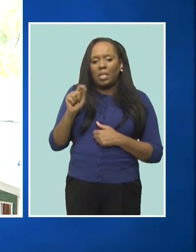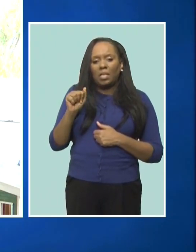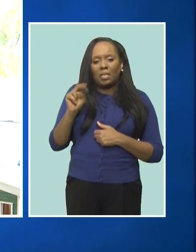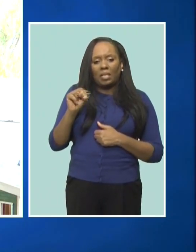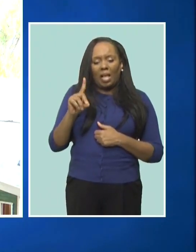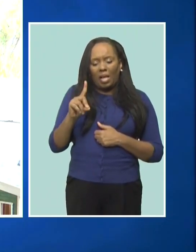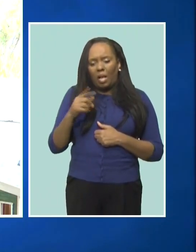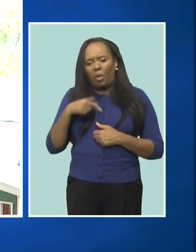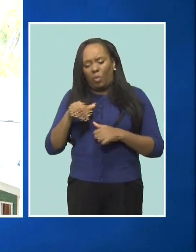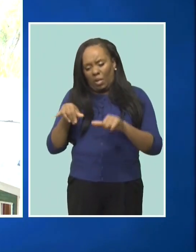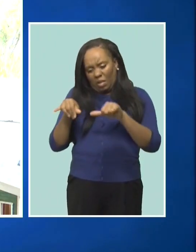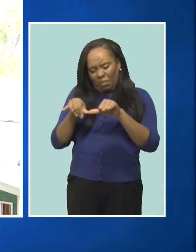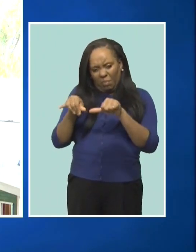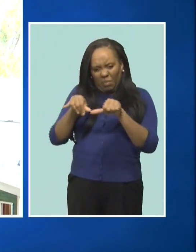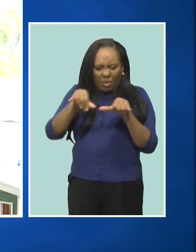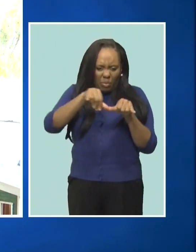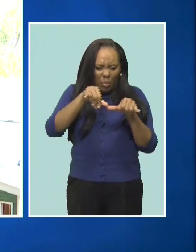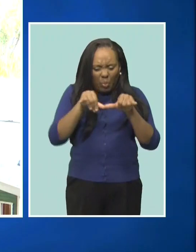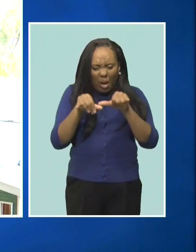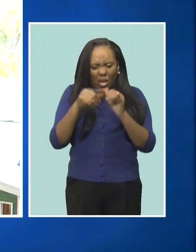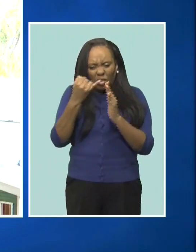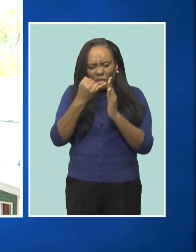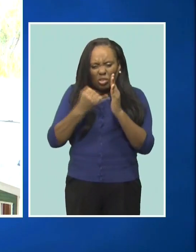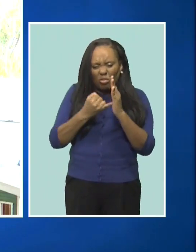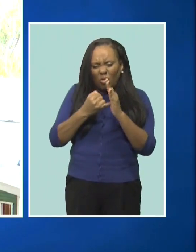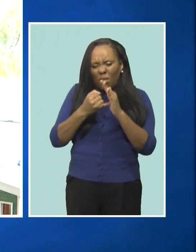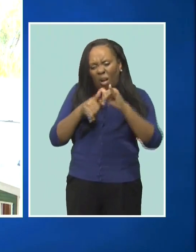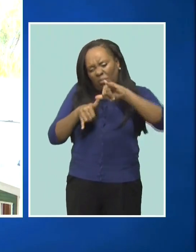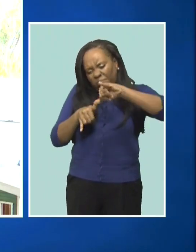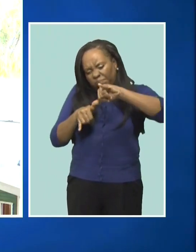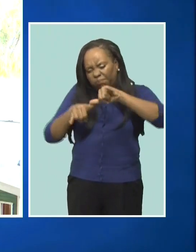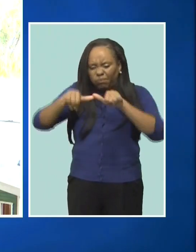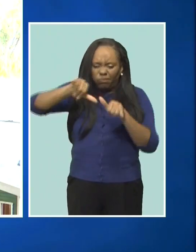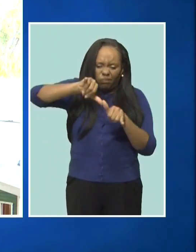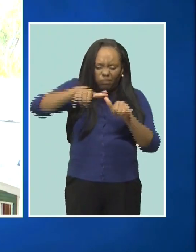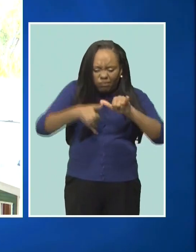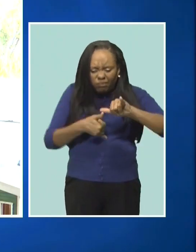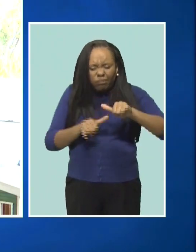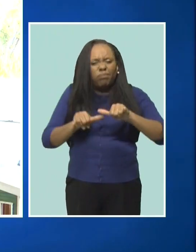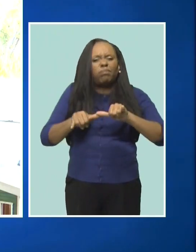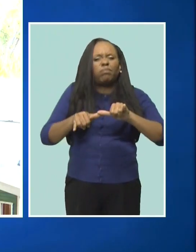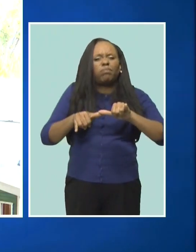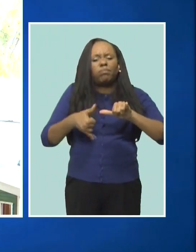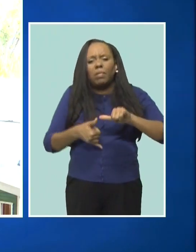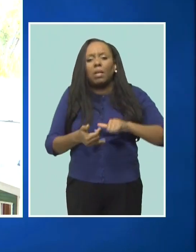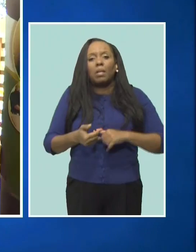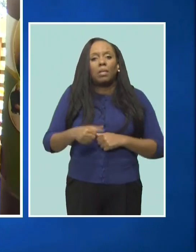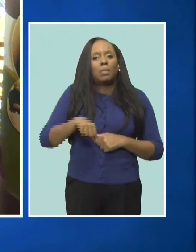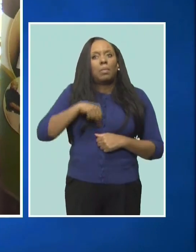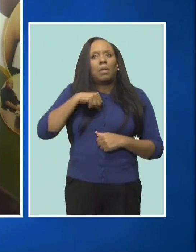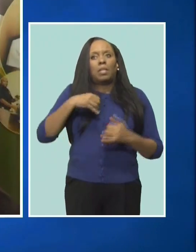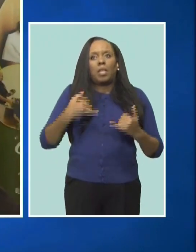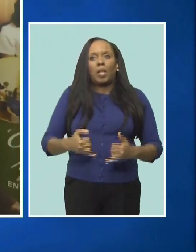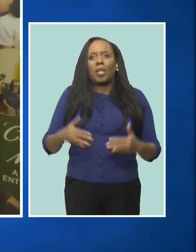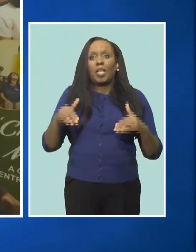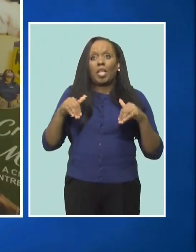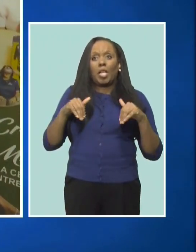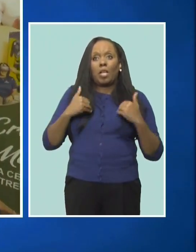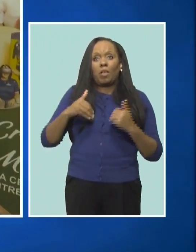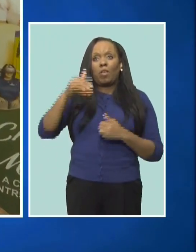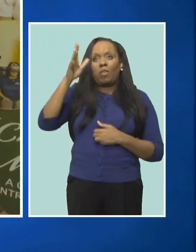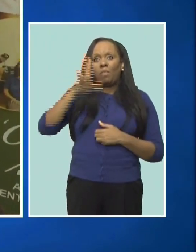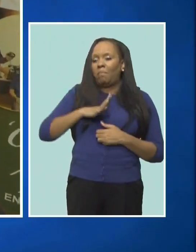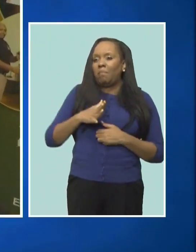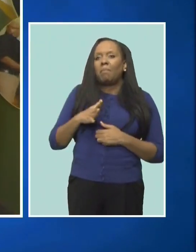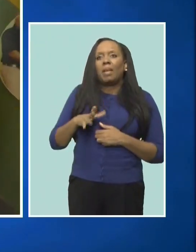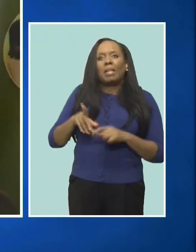Measurements were taken, the drawing was done, and I'm proud to say that the young men did a